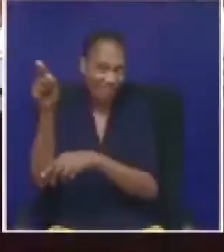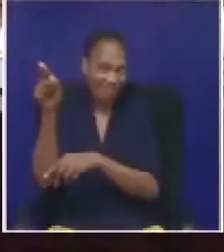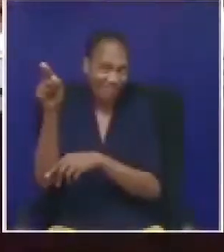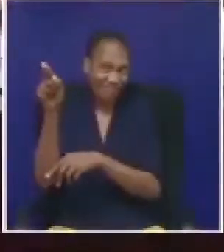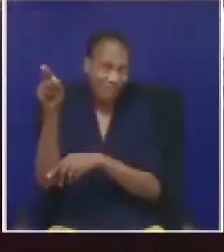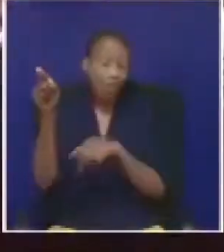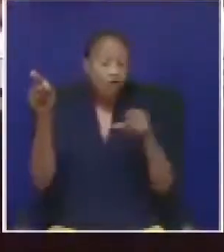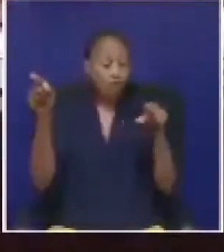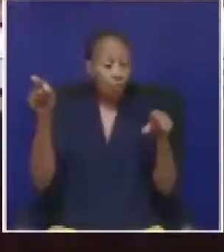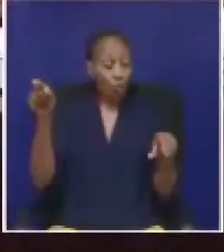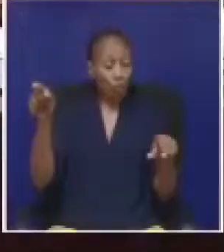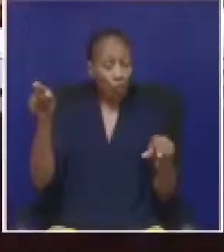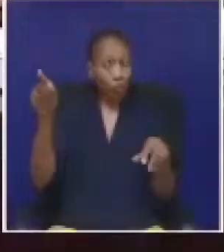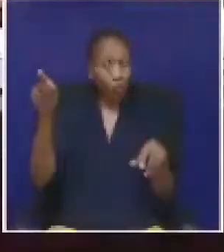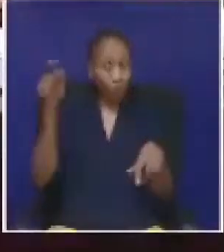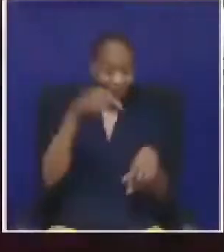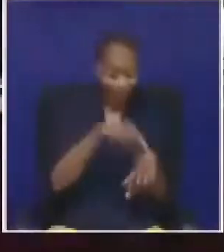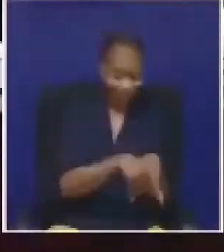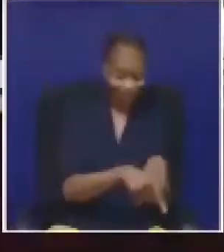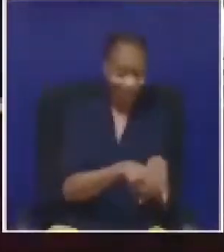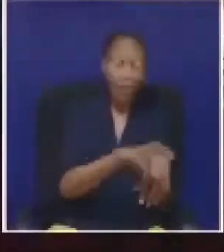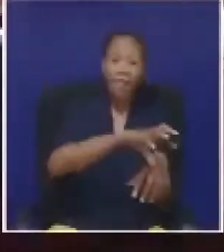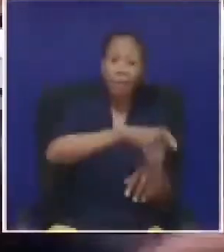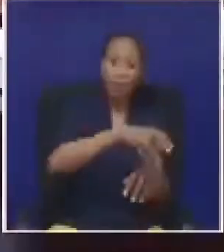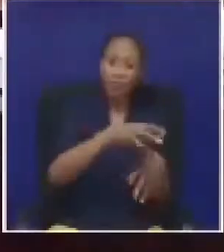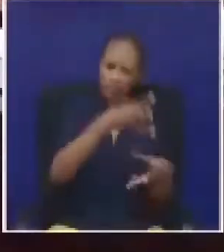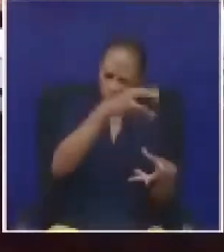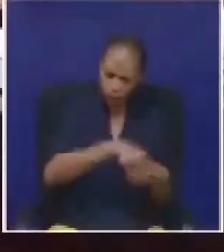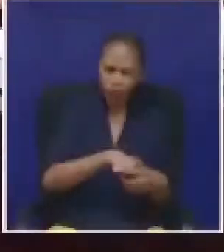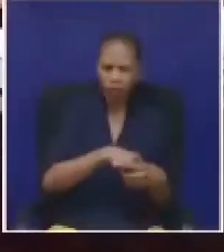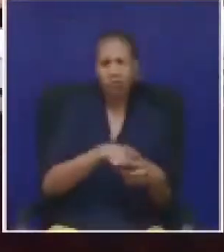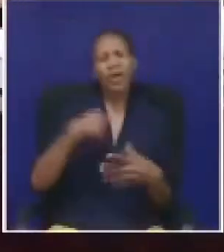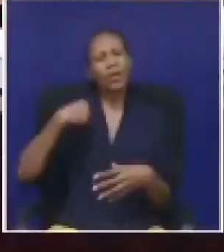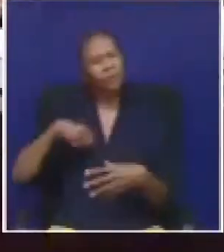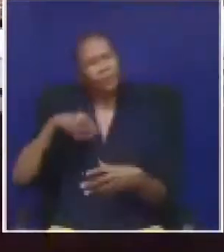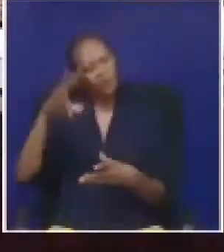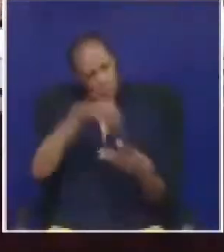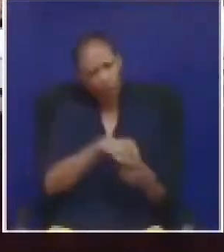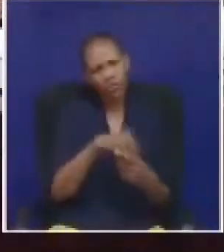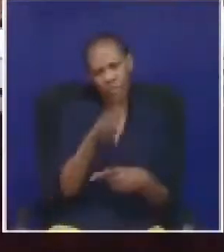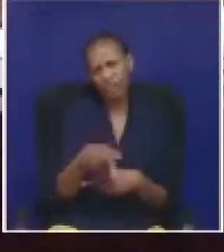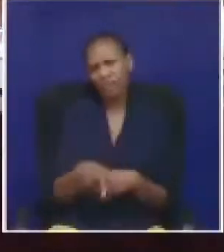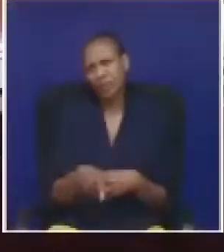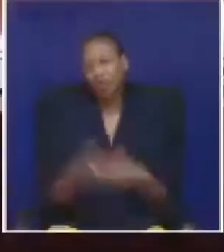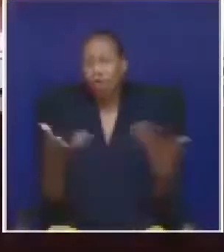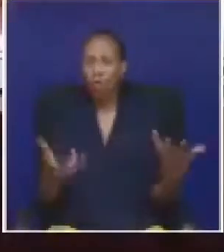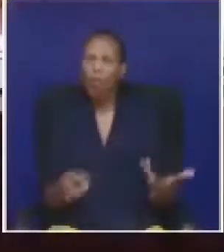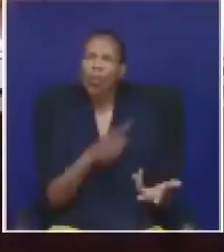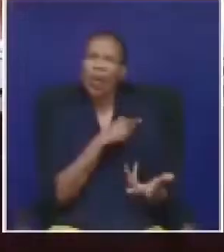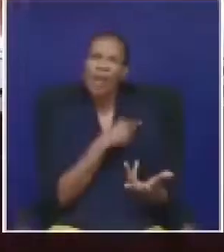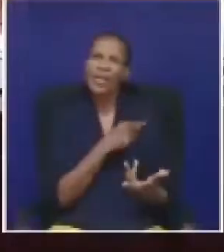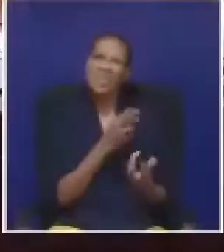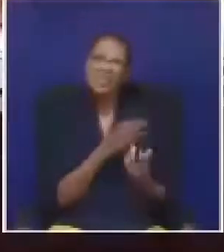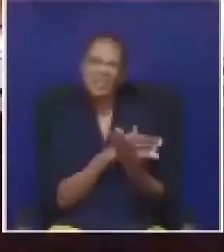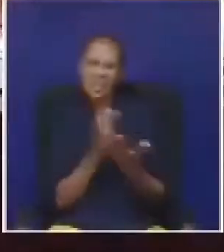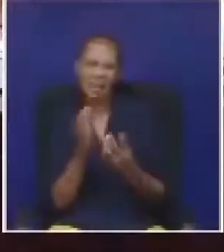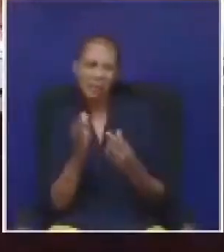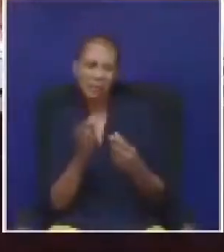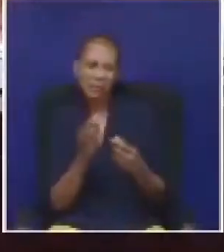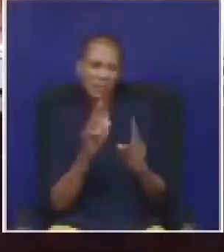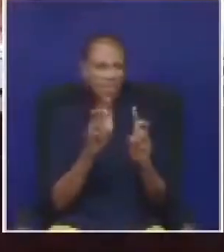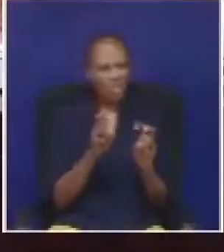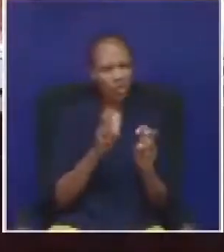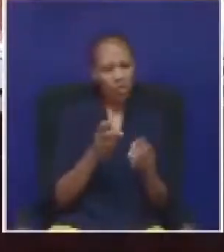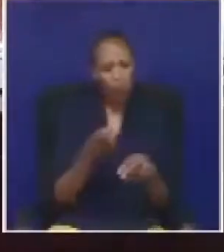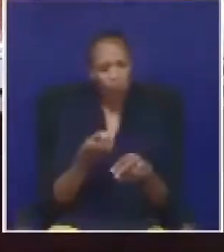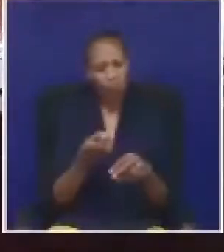surely the province must get involved, the municipality must get involved, because there are things that we must, all of us